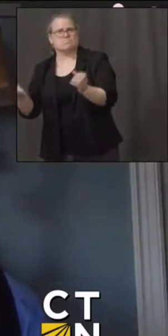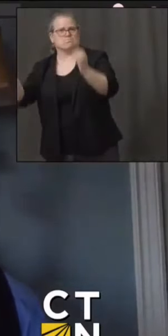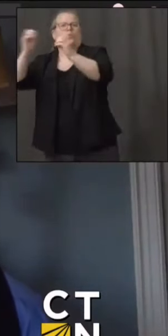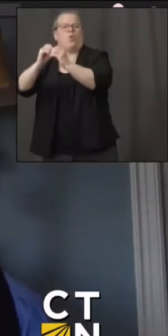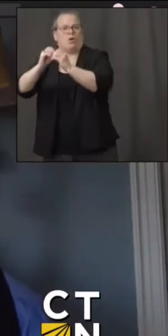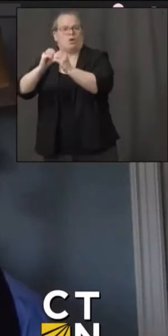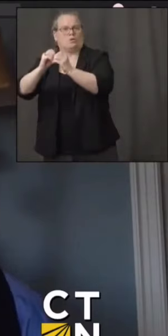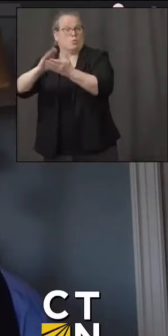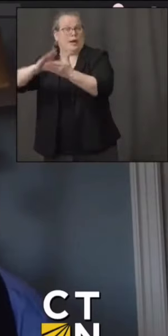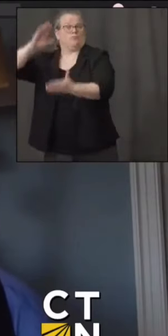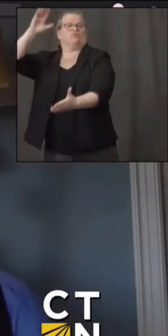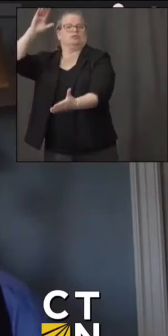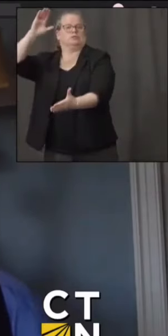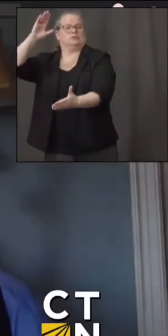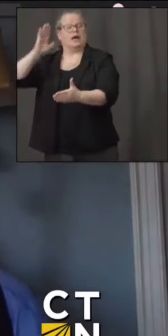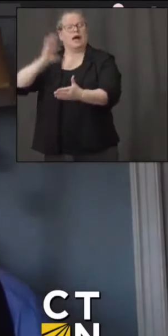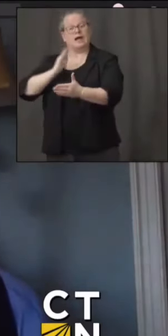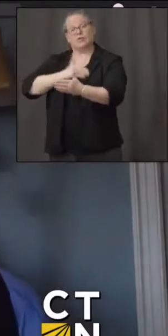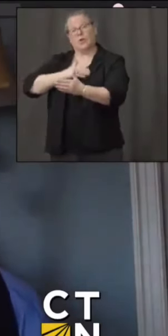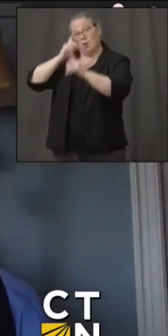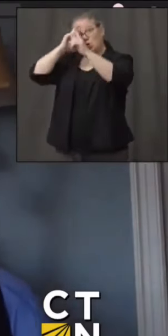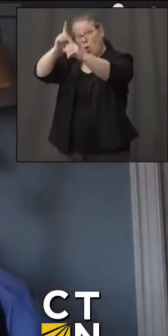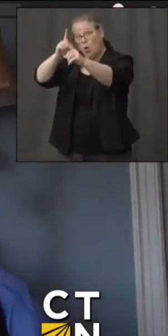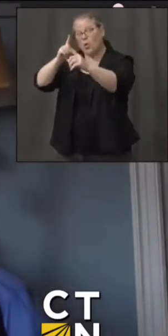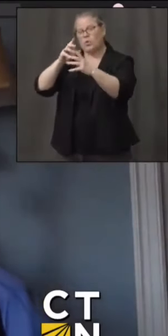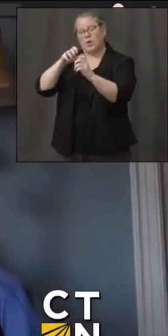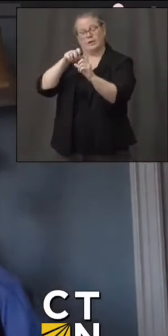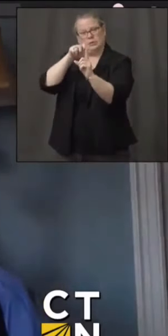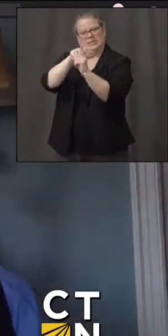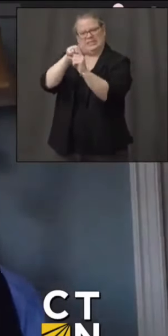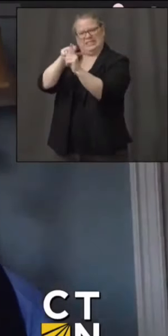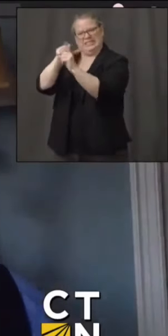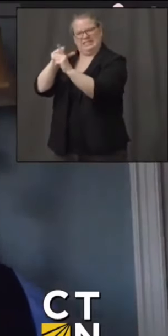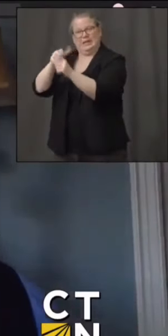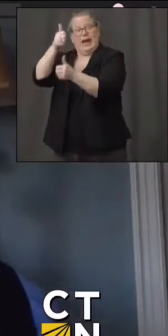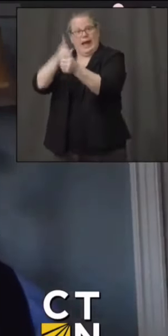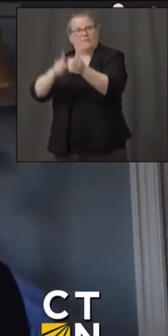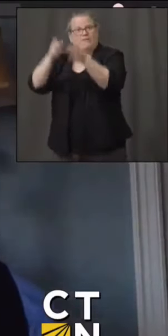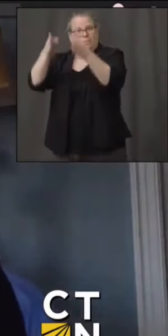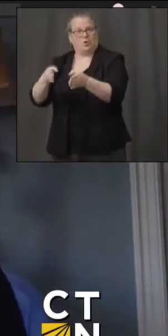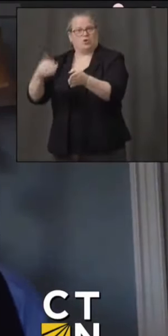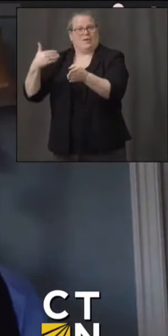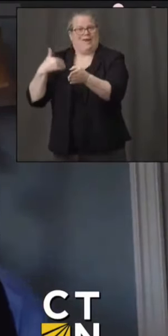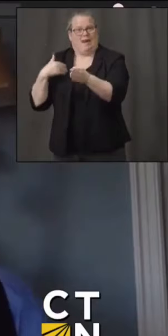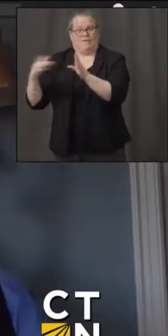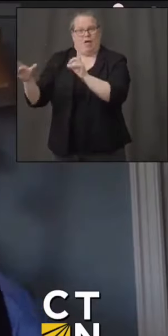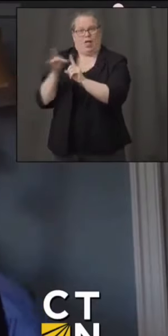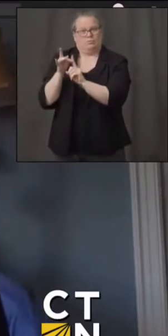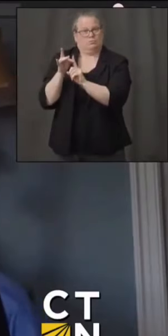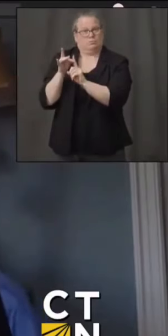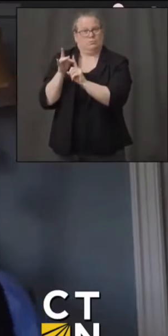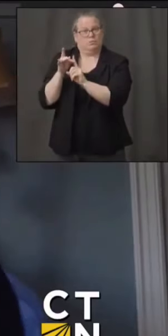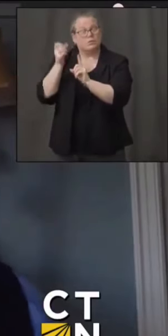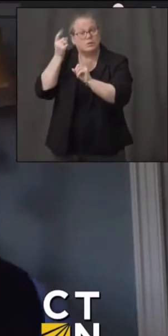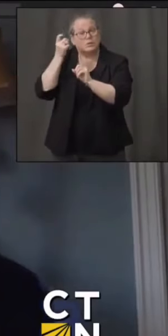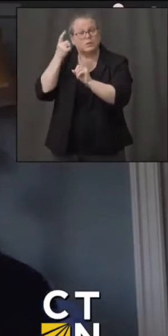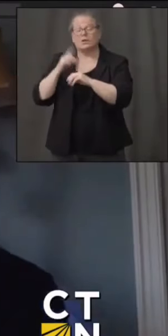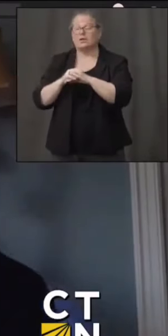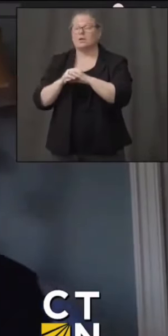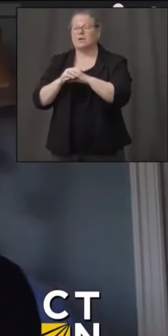case. And so we're not, we know that not everyone will want to participate in contact